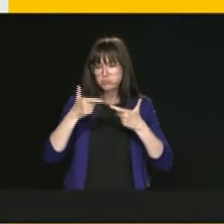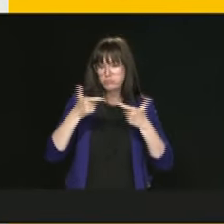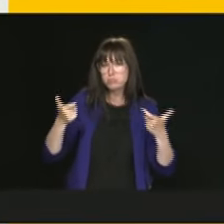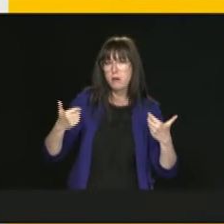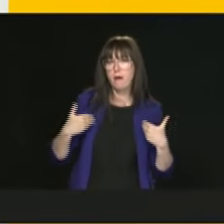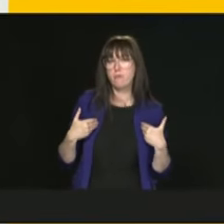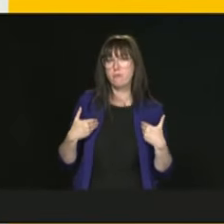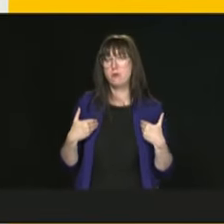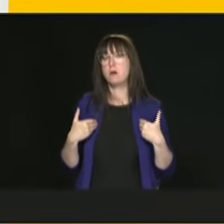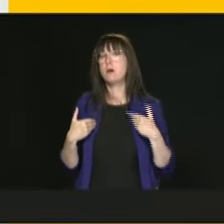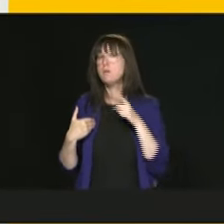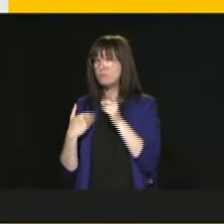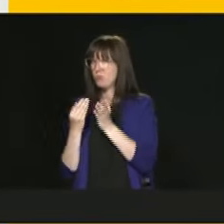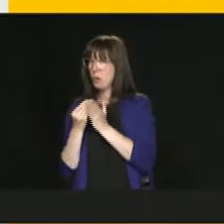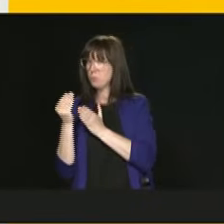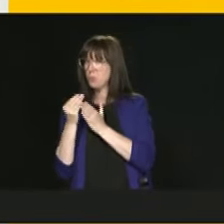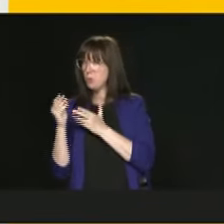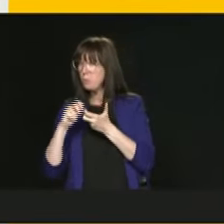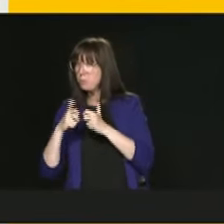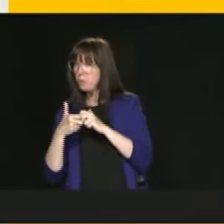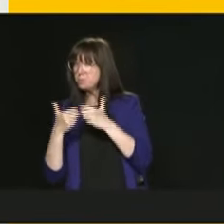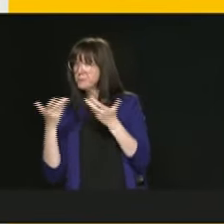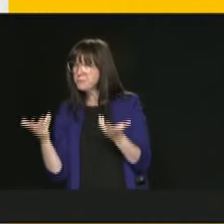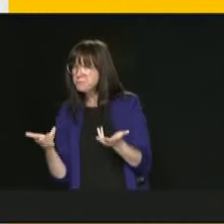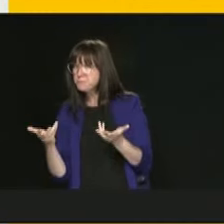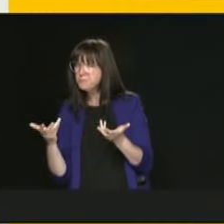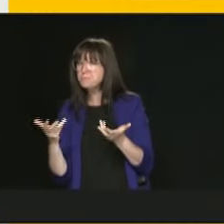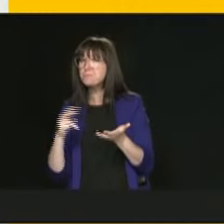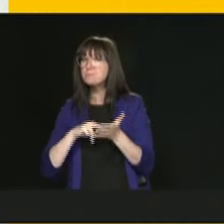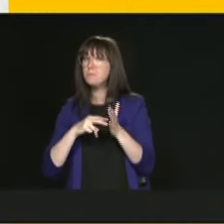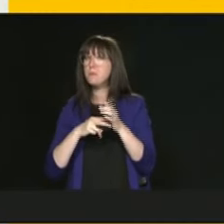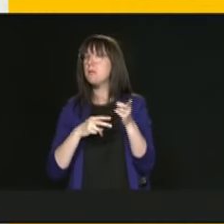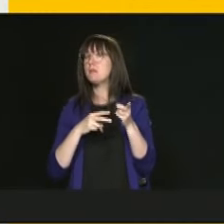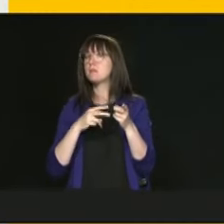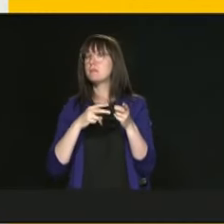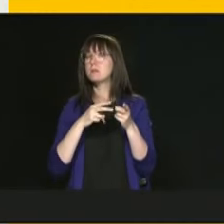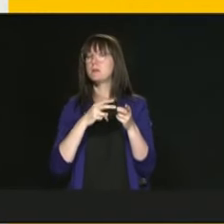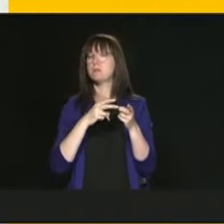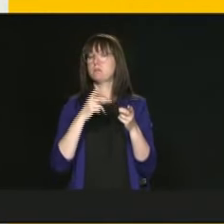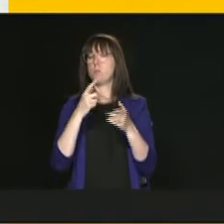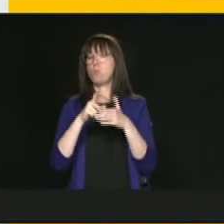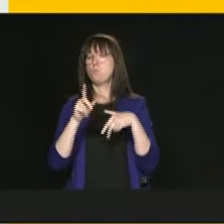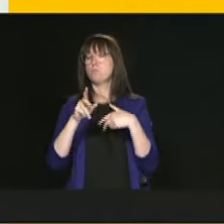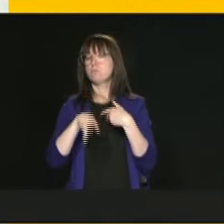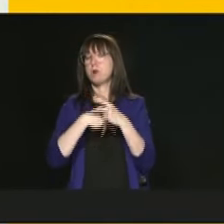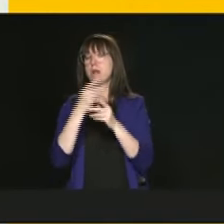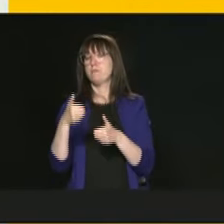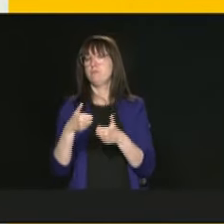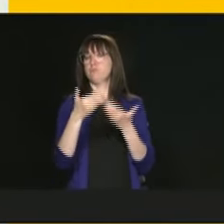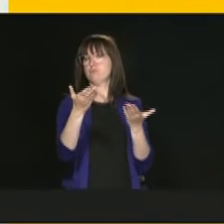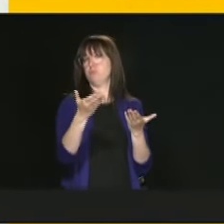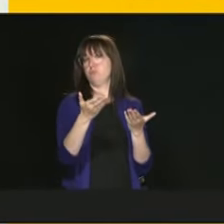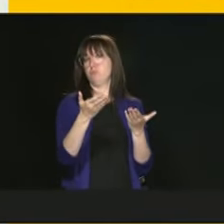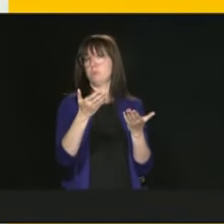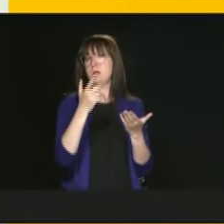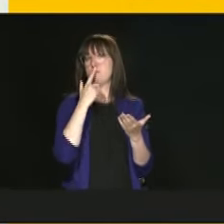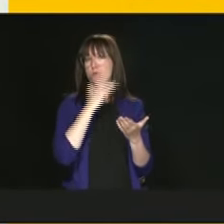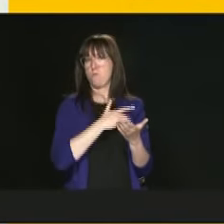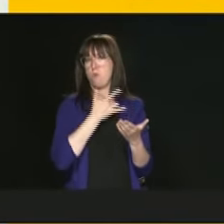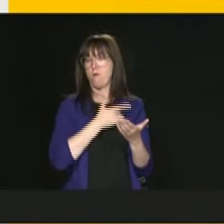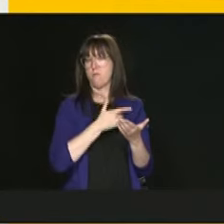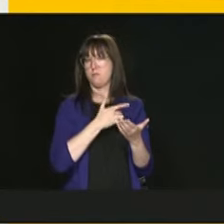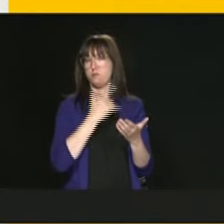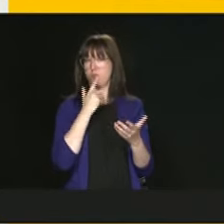the procurement issues, are you going to make any suggestions to the provinces that maybe they scale back on their reopening